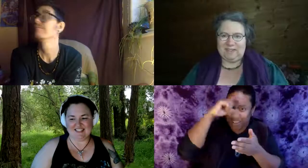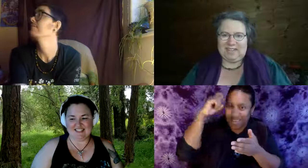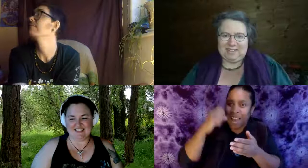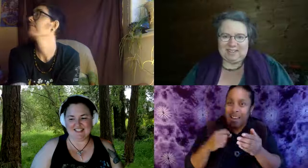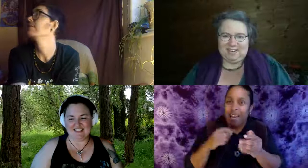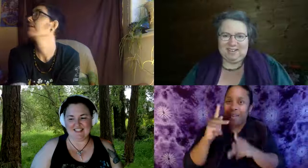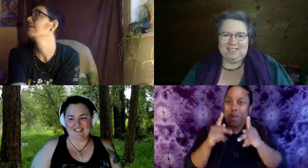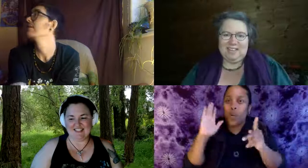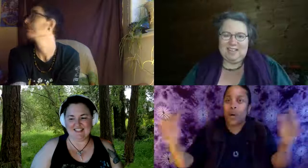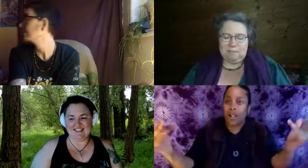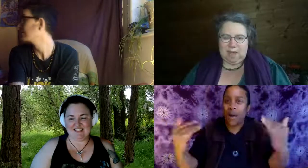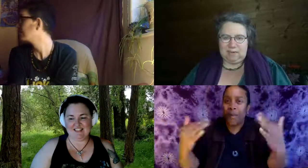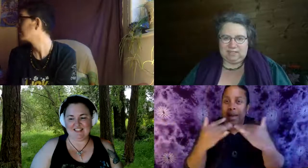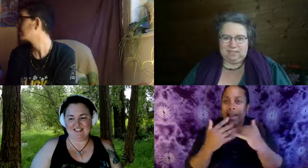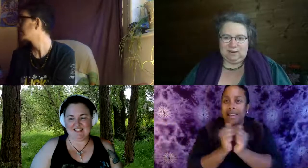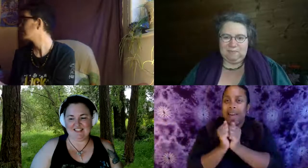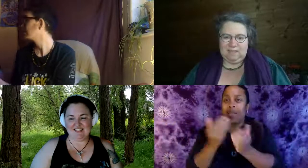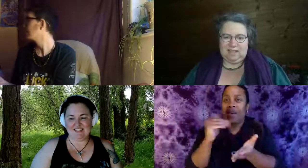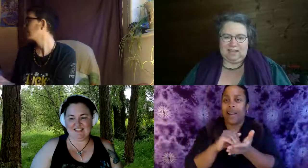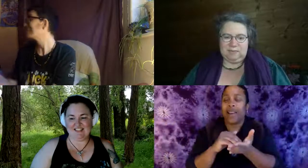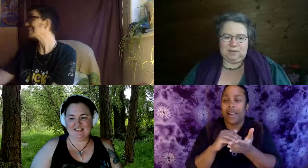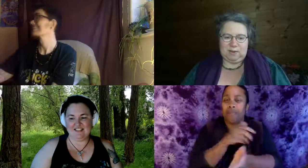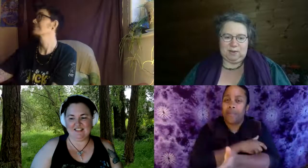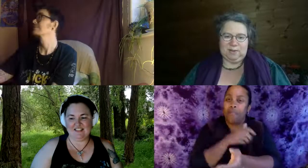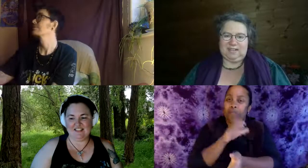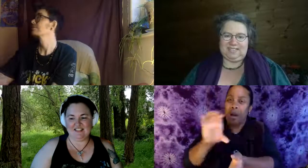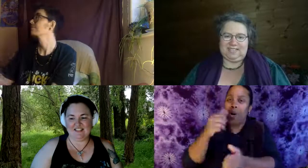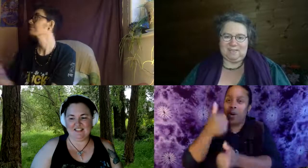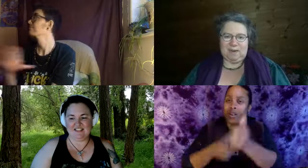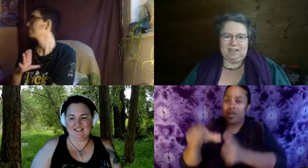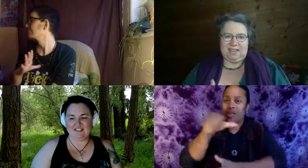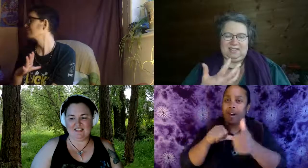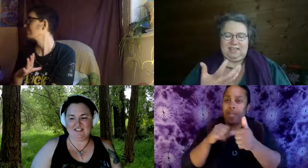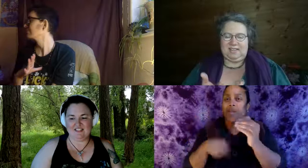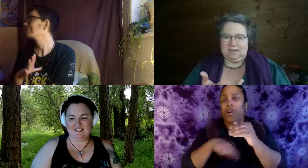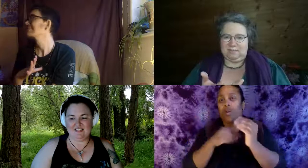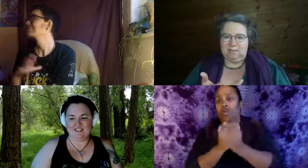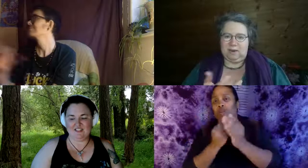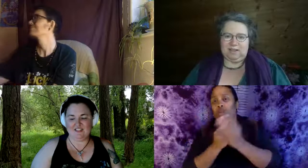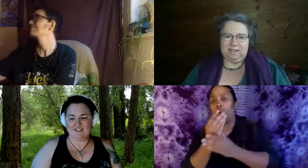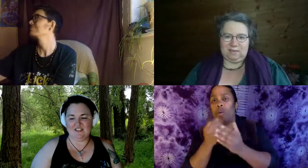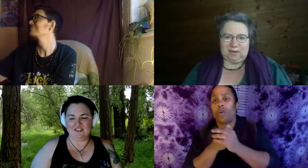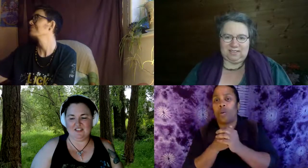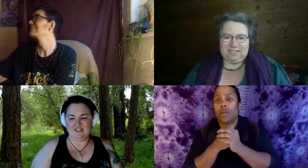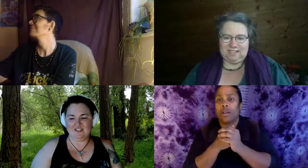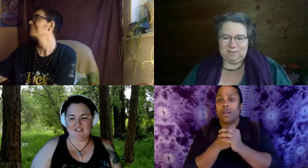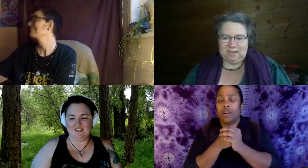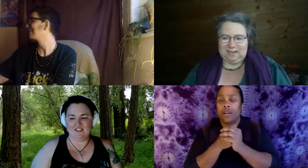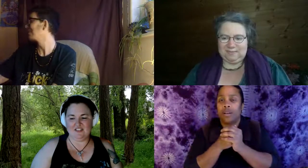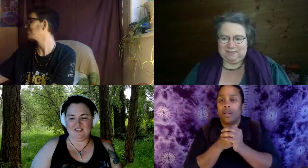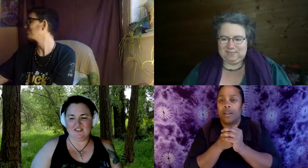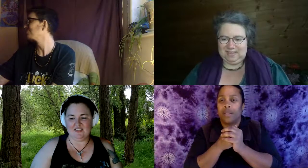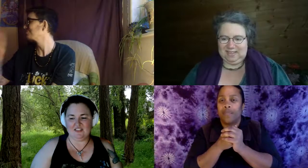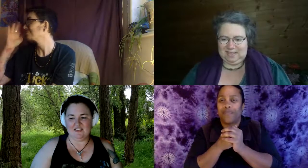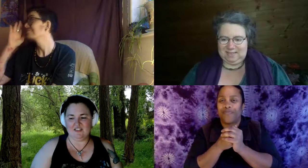and play together and empower each other as we grow and embody spirit through us on this